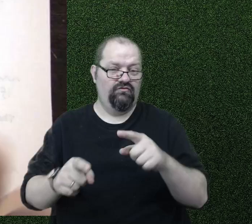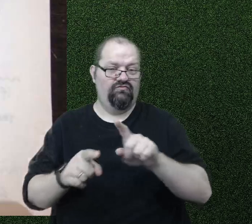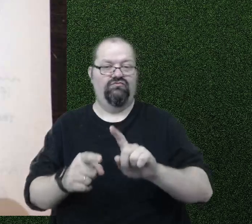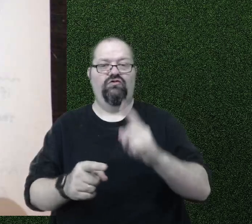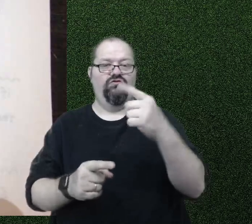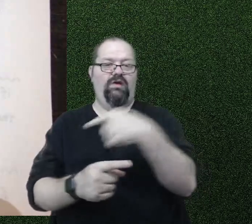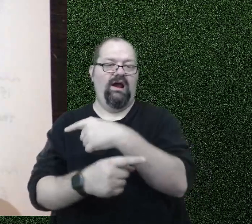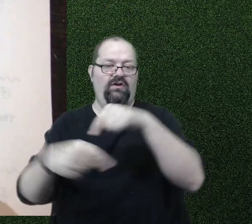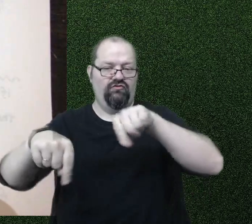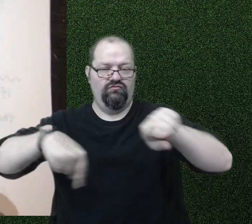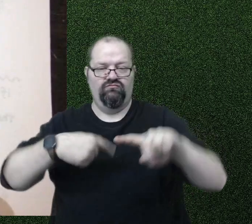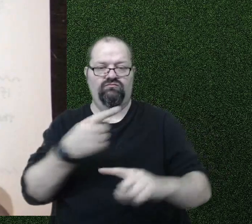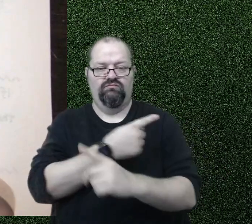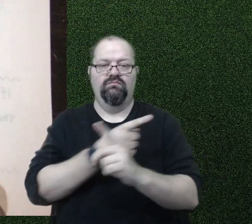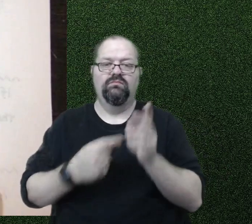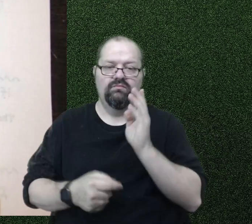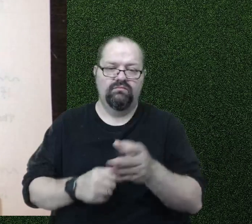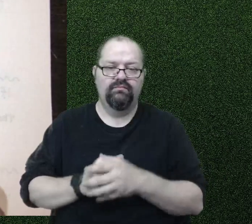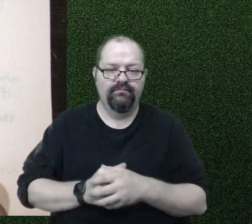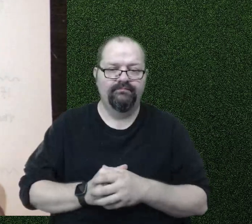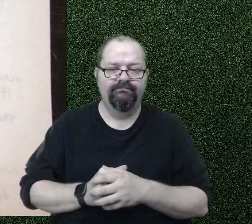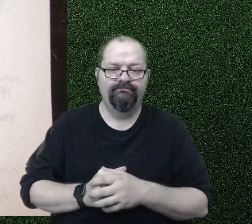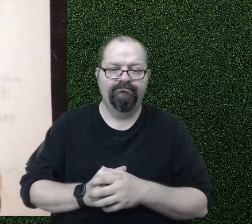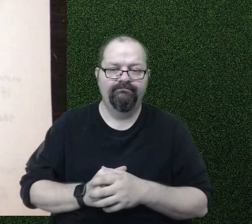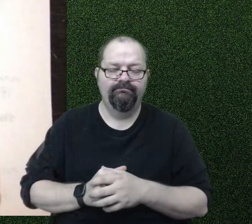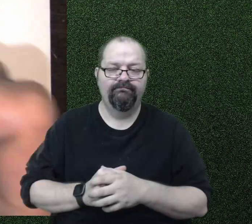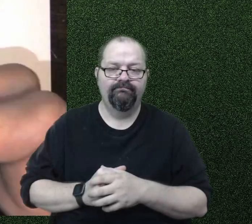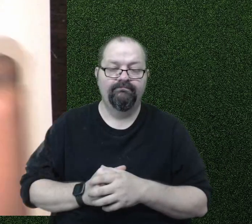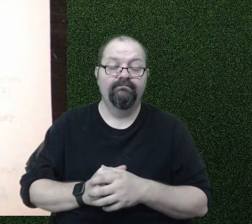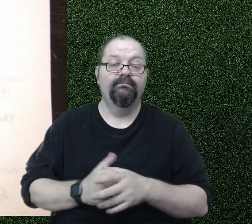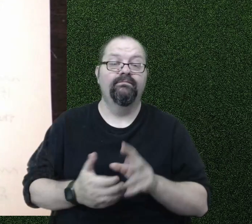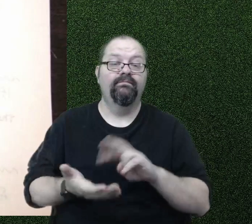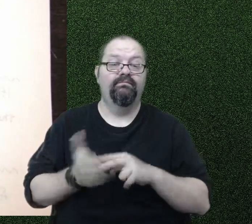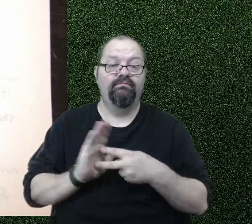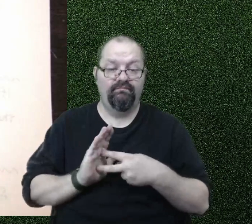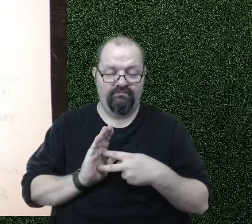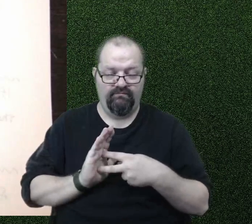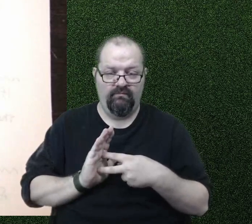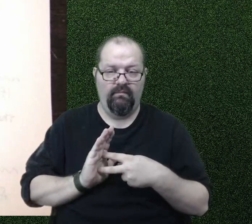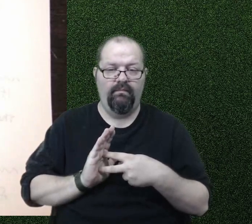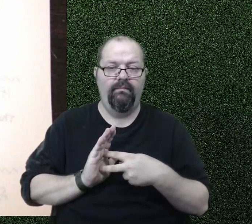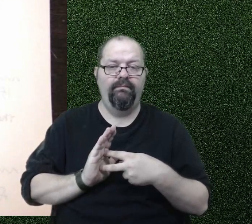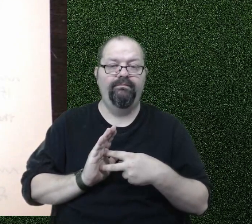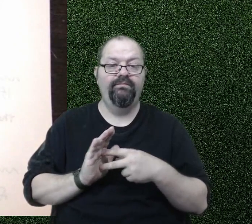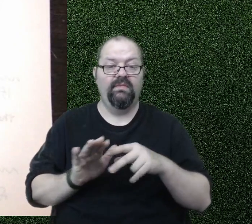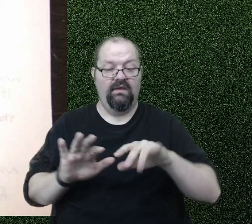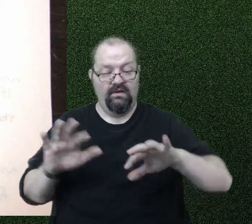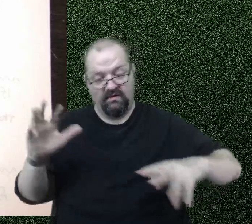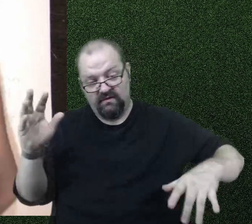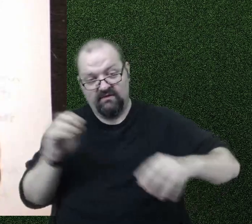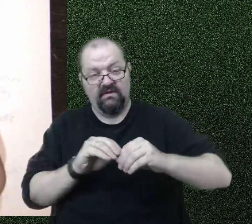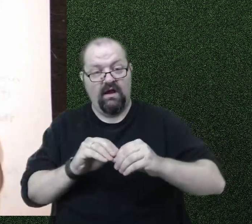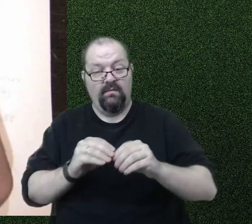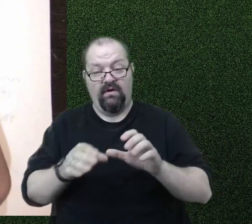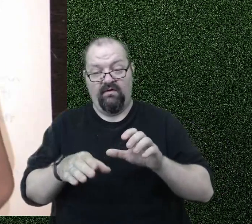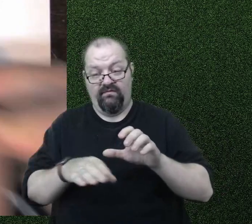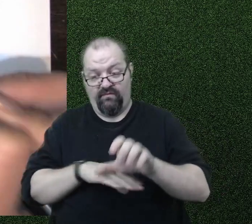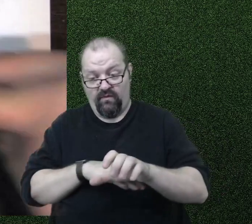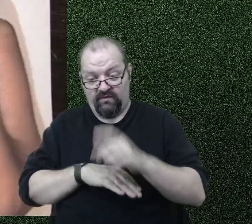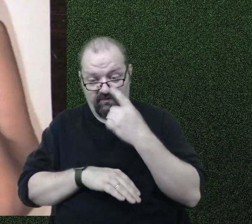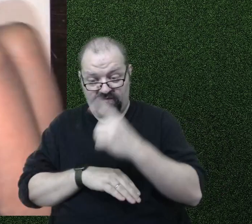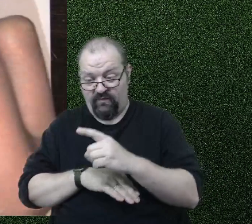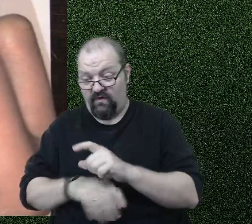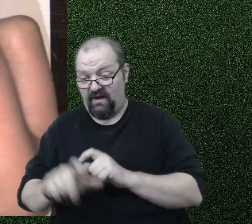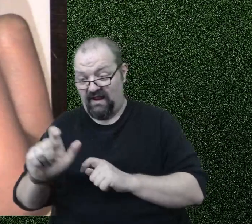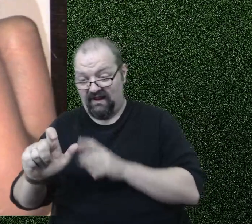I need that to be the 0 vector, which means the sum of the forces in the x direction has to be